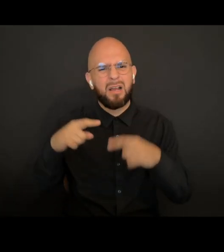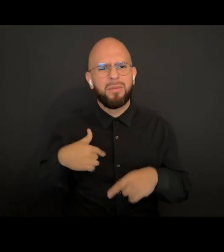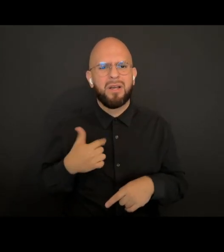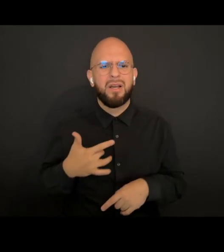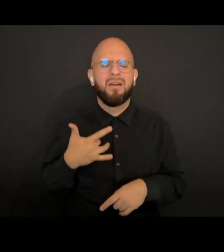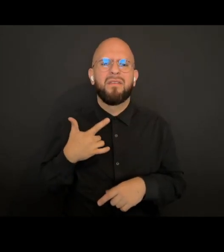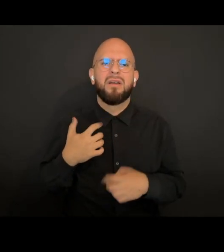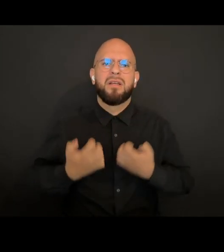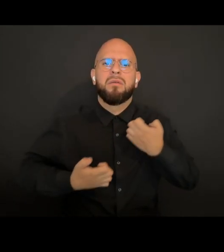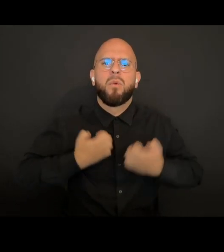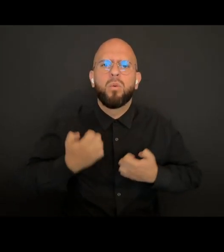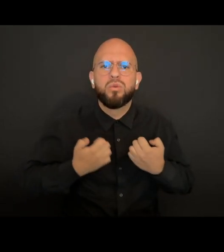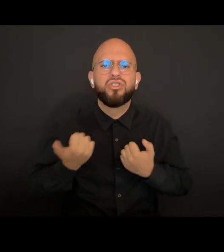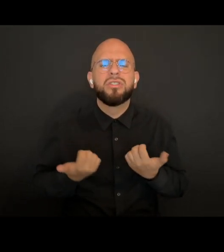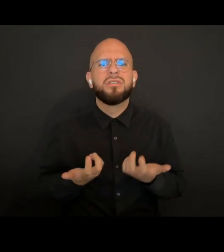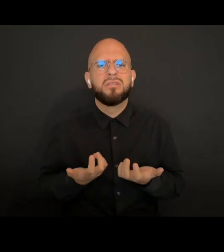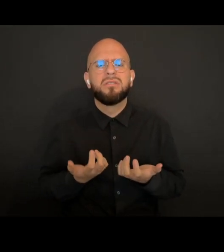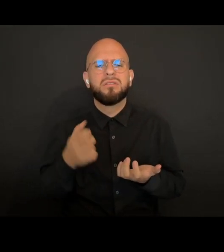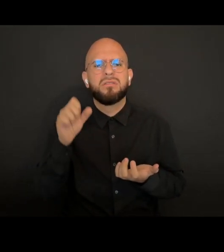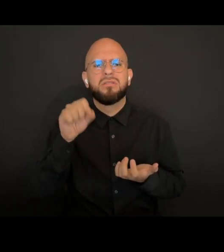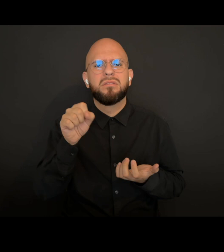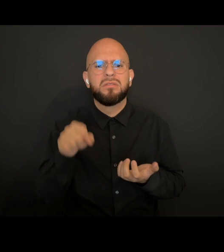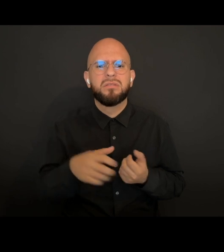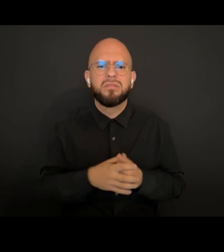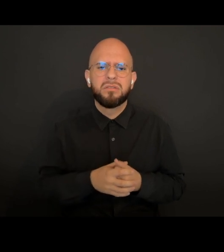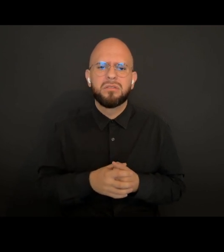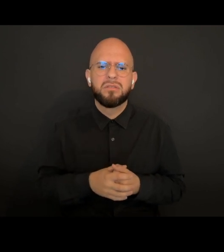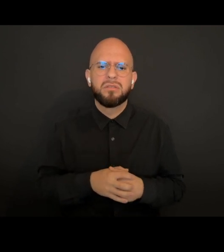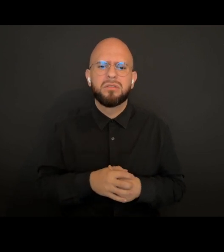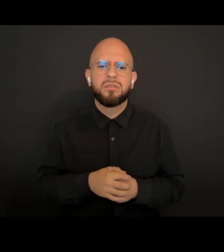got a little emotional. But